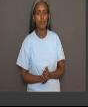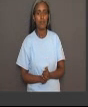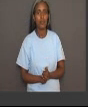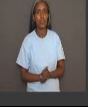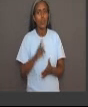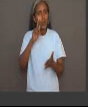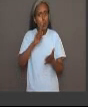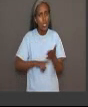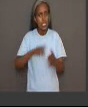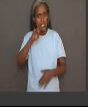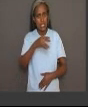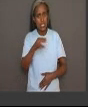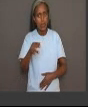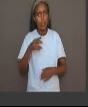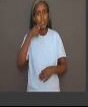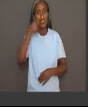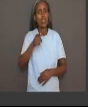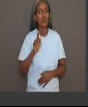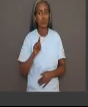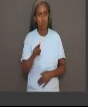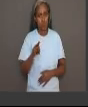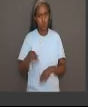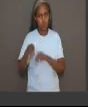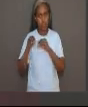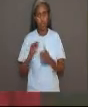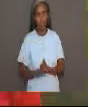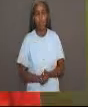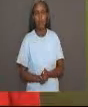What does the table tell you, students?